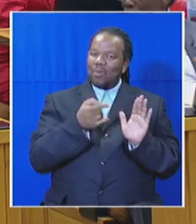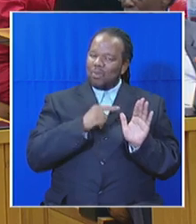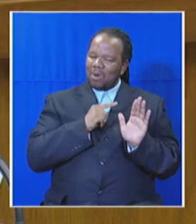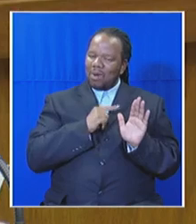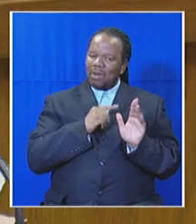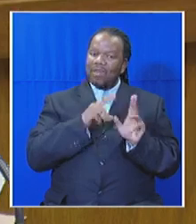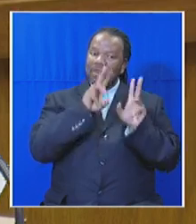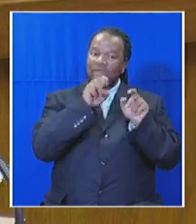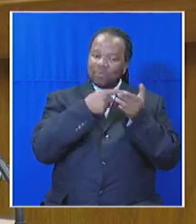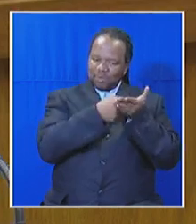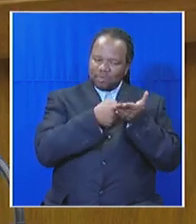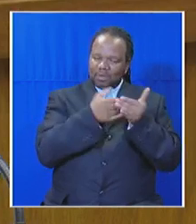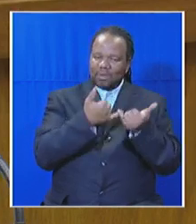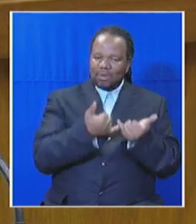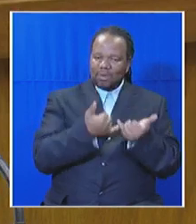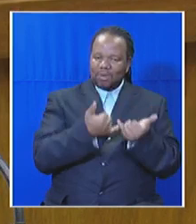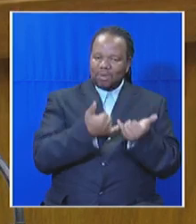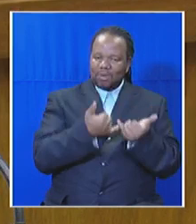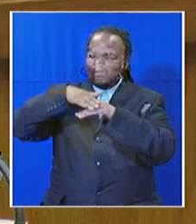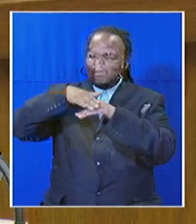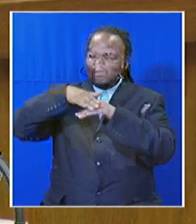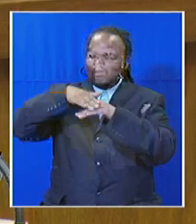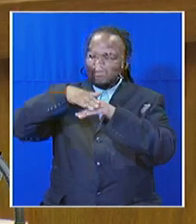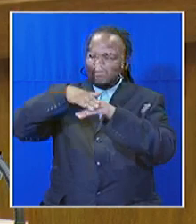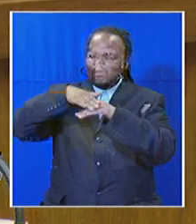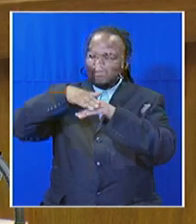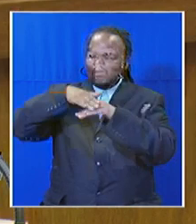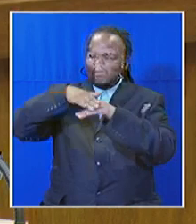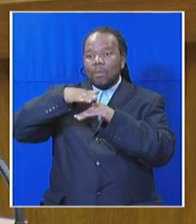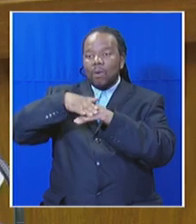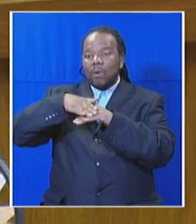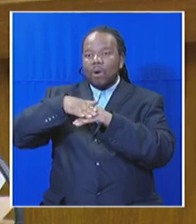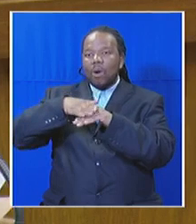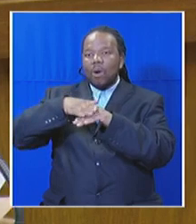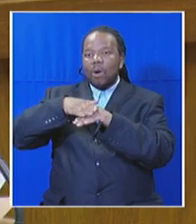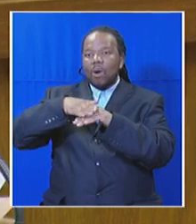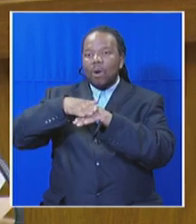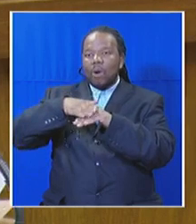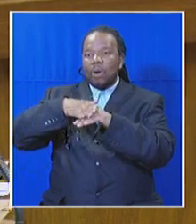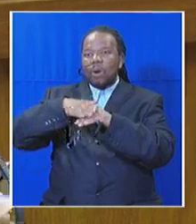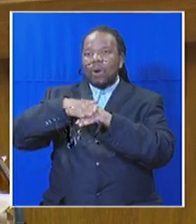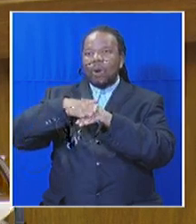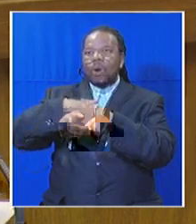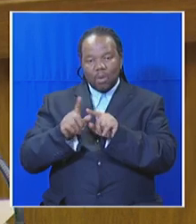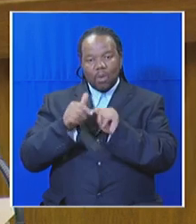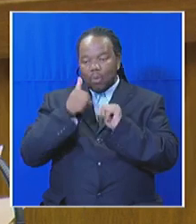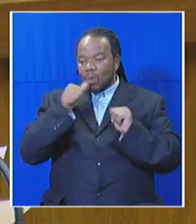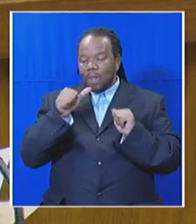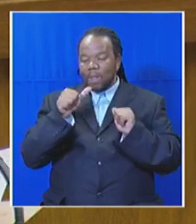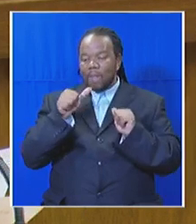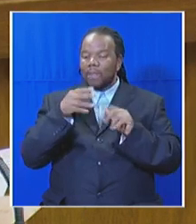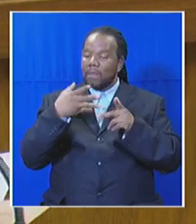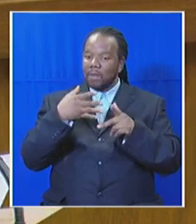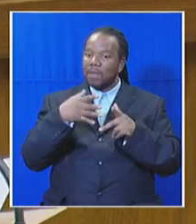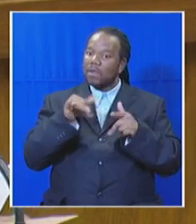will respond further to the around this matter once processes have